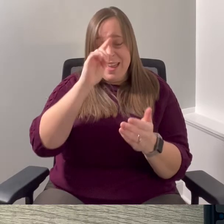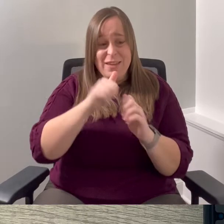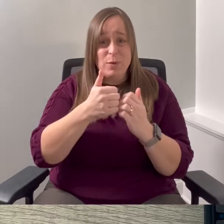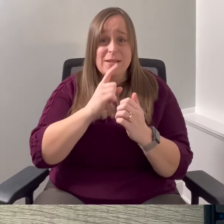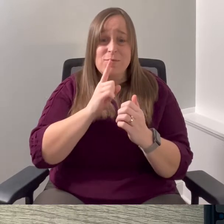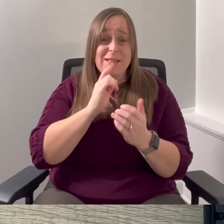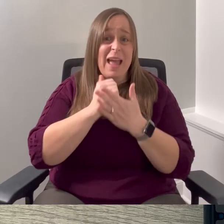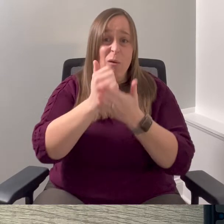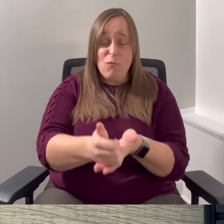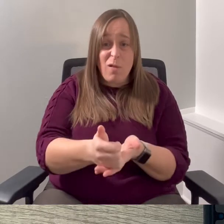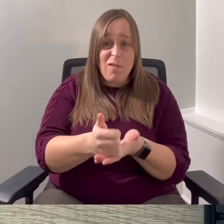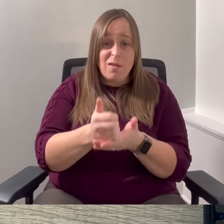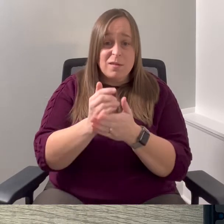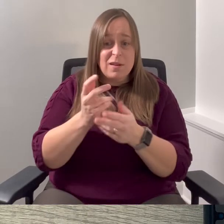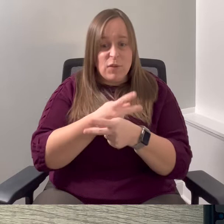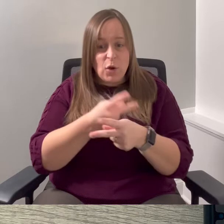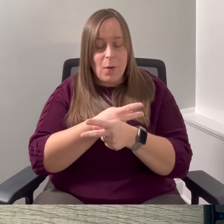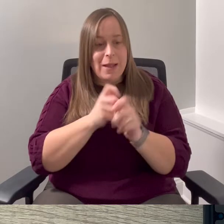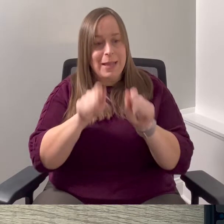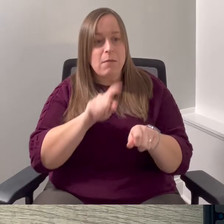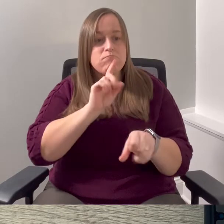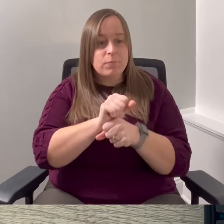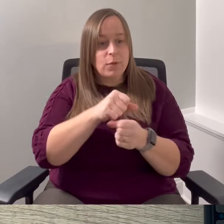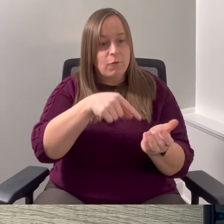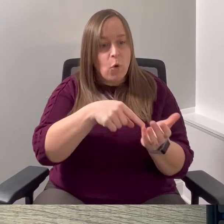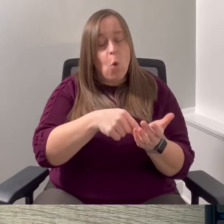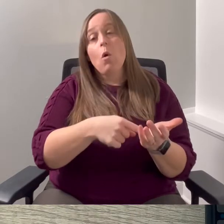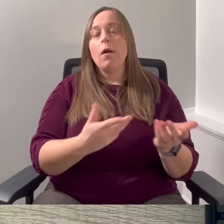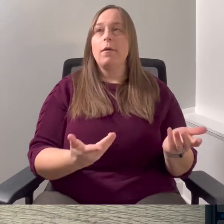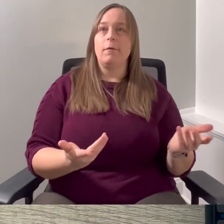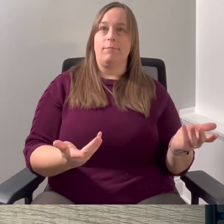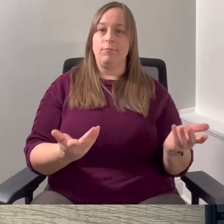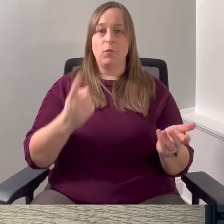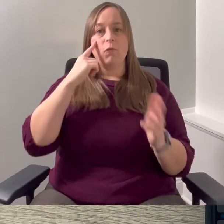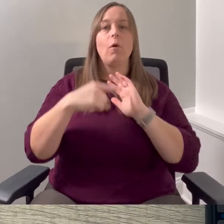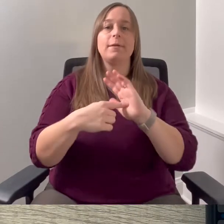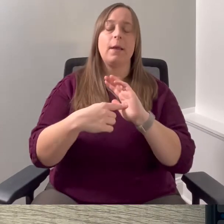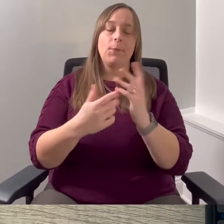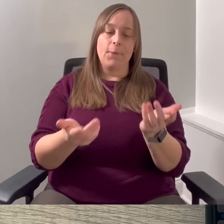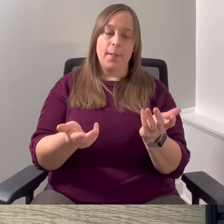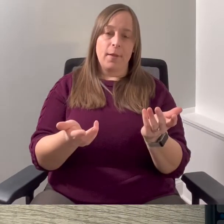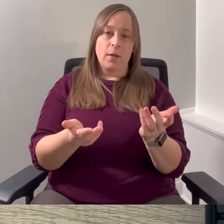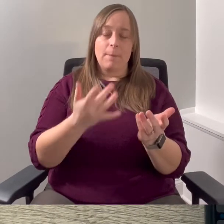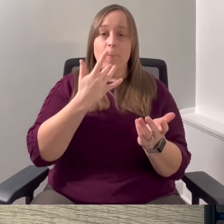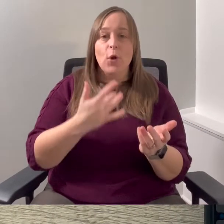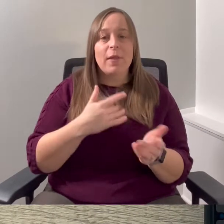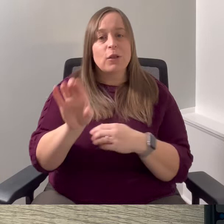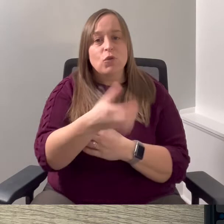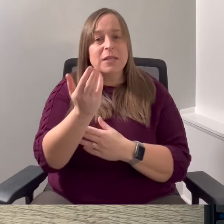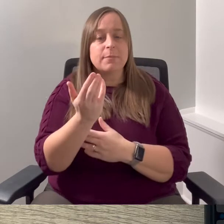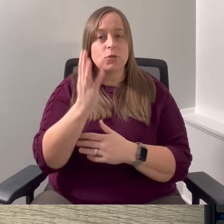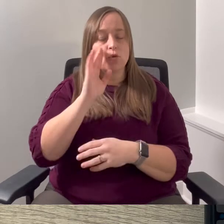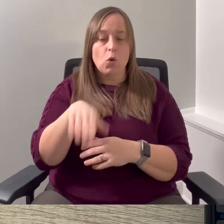in figuring out what you can actually afford. For example, birthdays and Christmas, you might